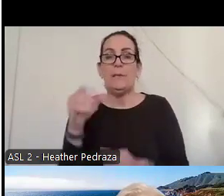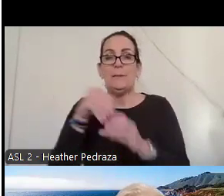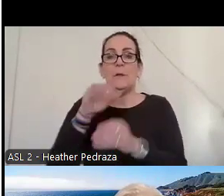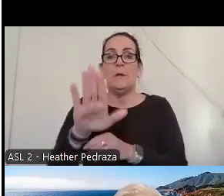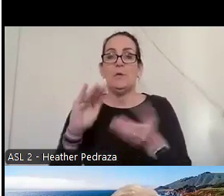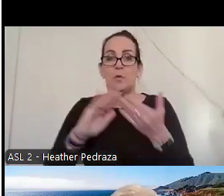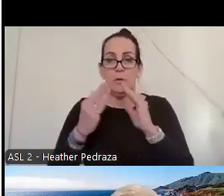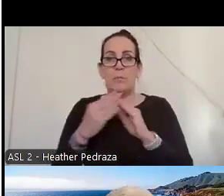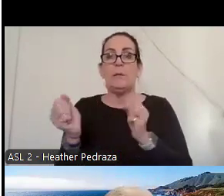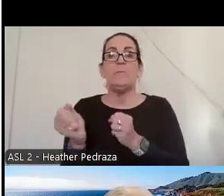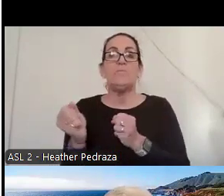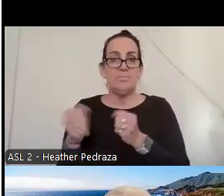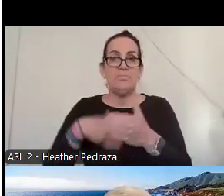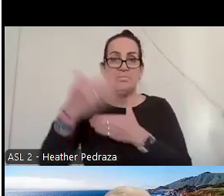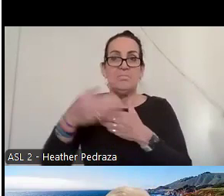Next slide.